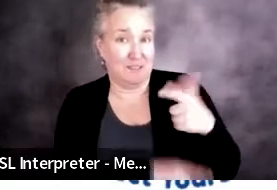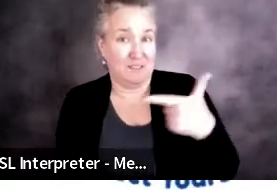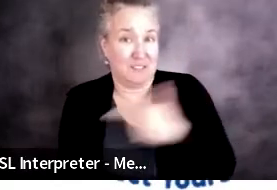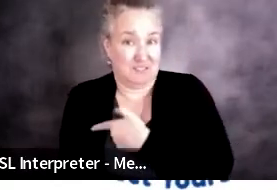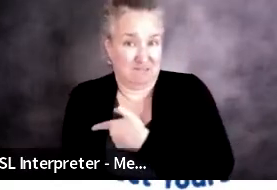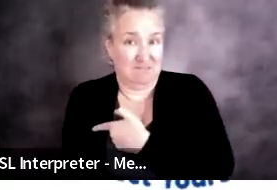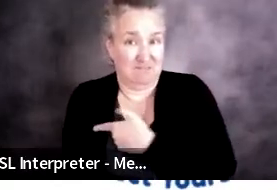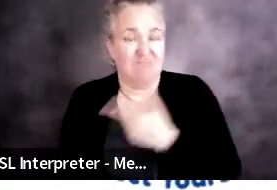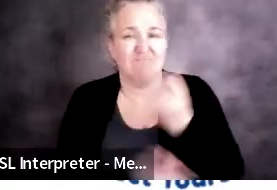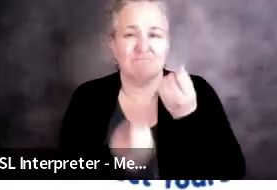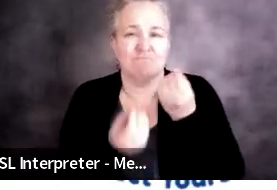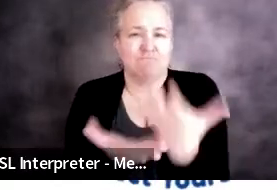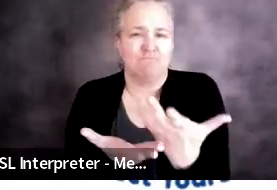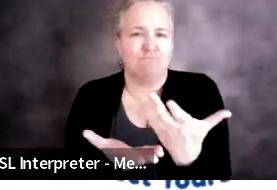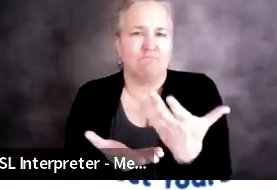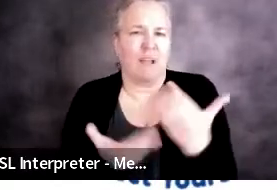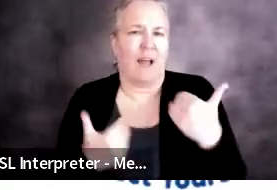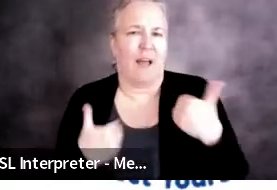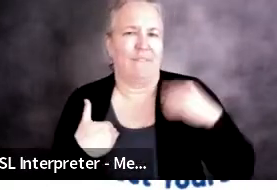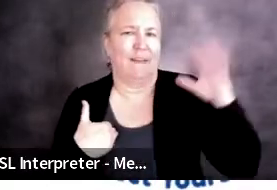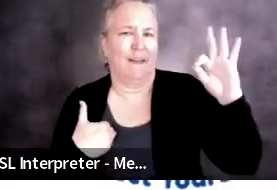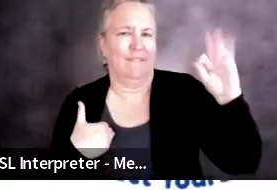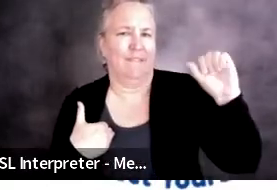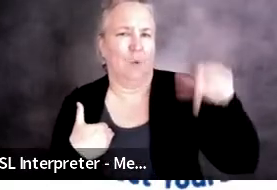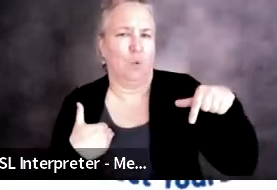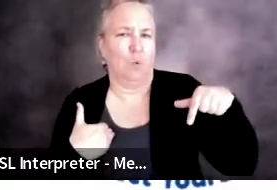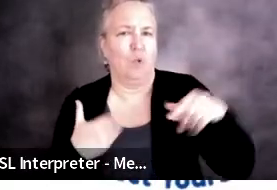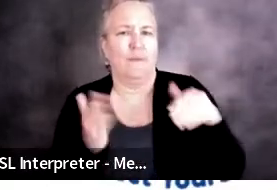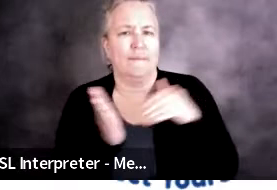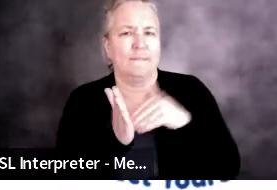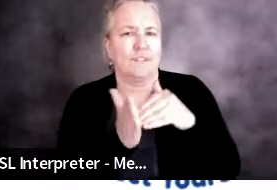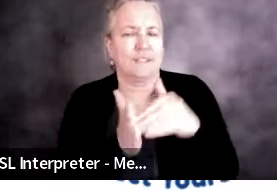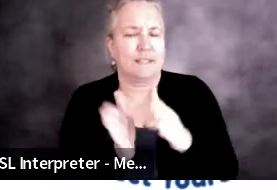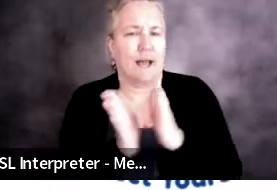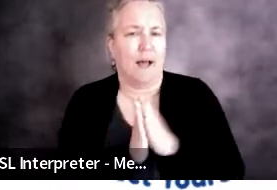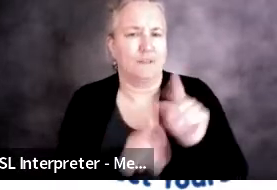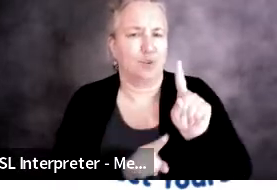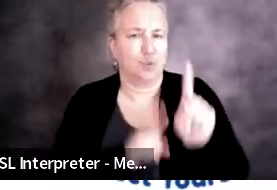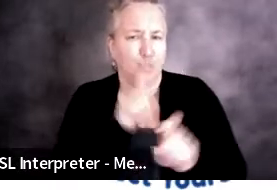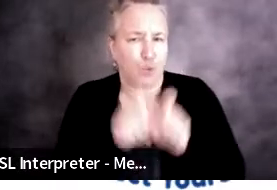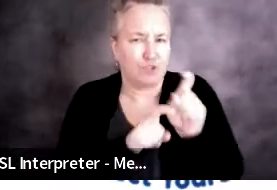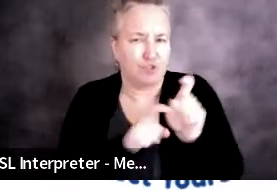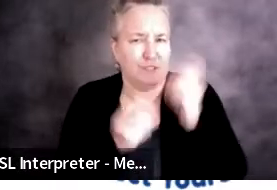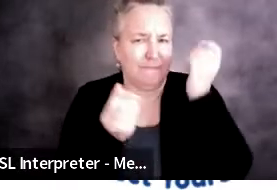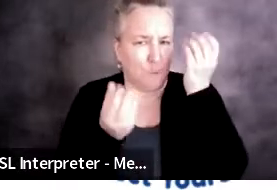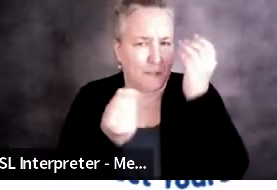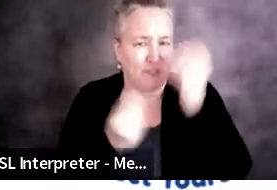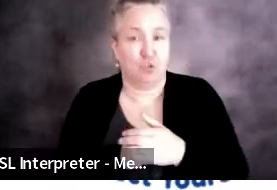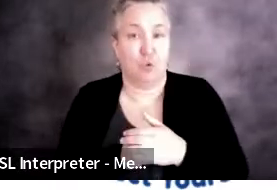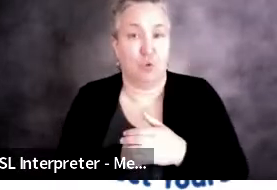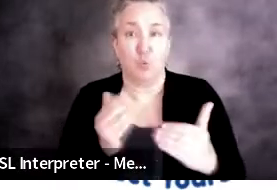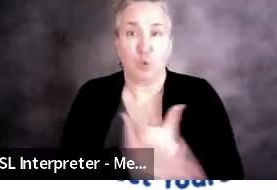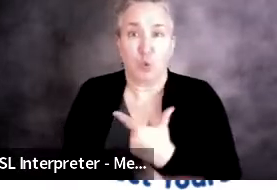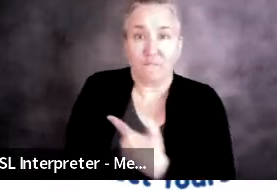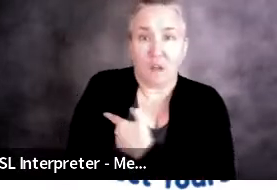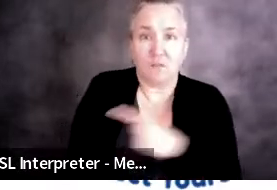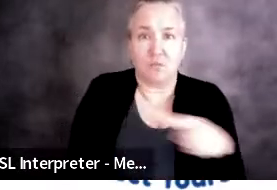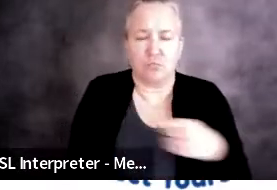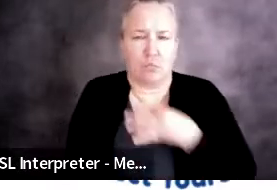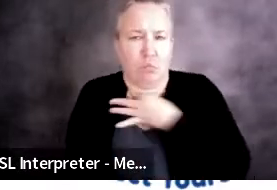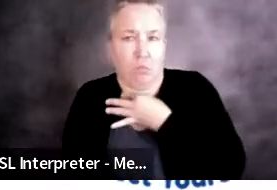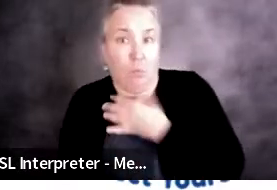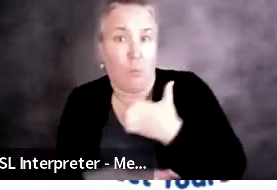we have frequently asked question materials and more to help you understand the new vaccine so you can